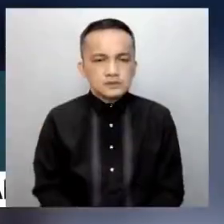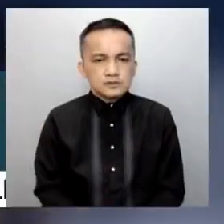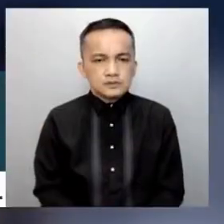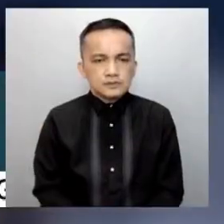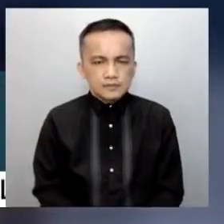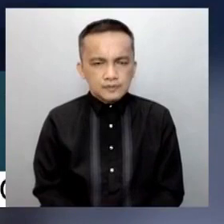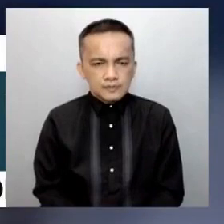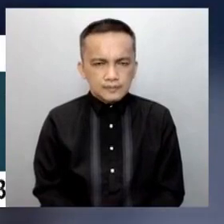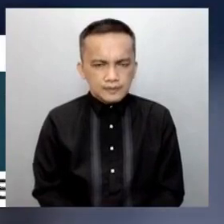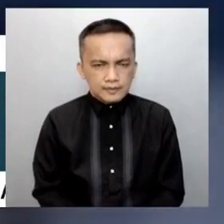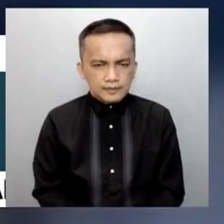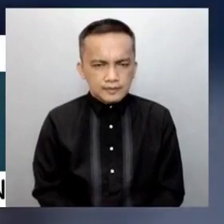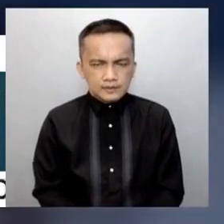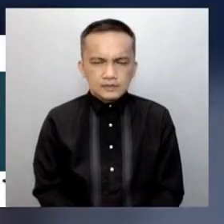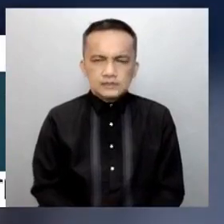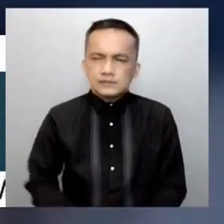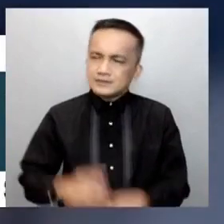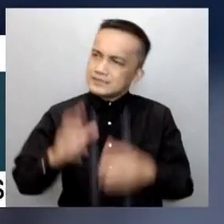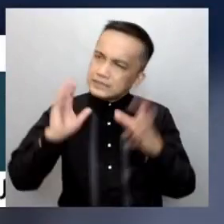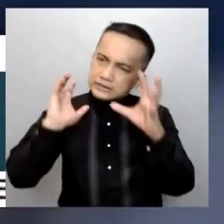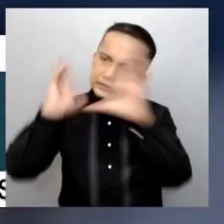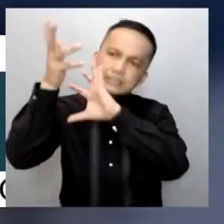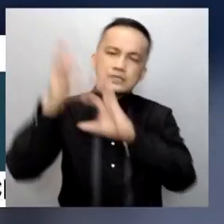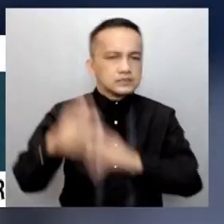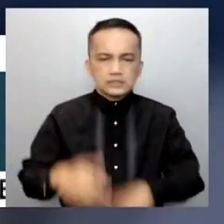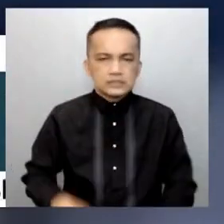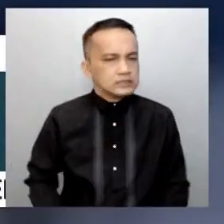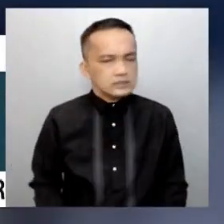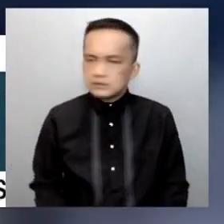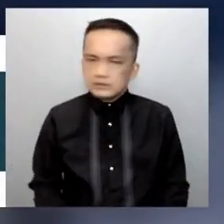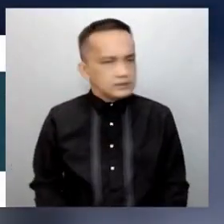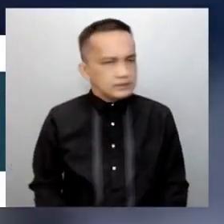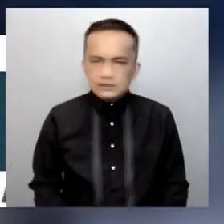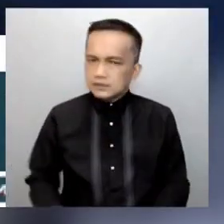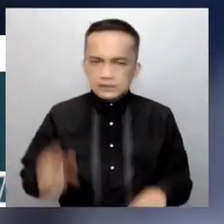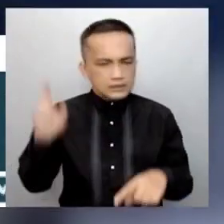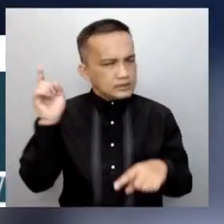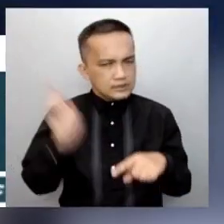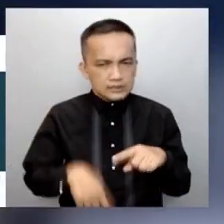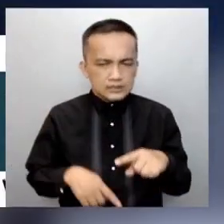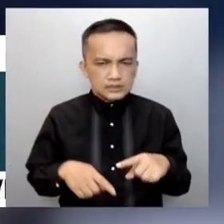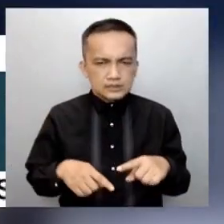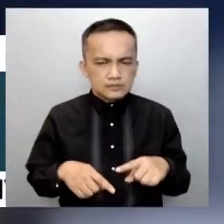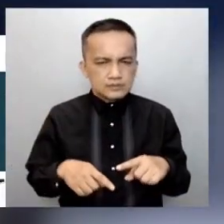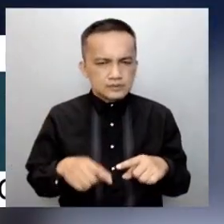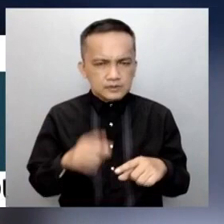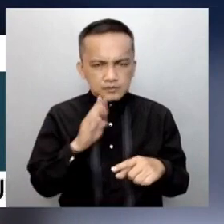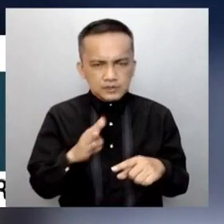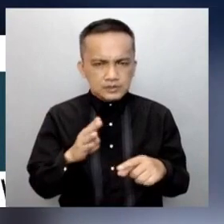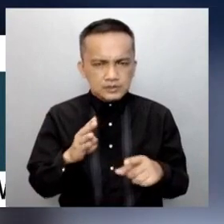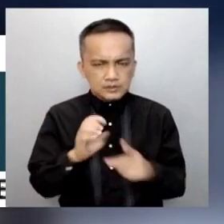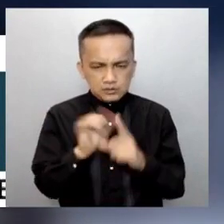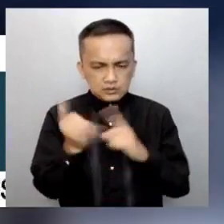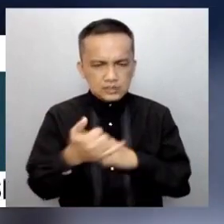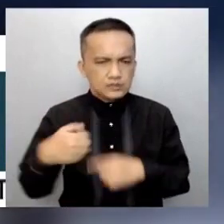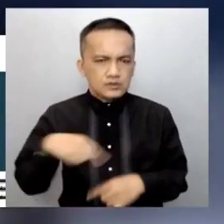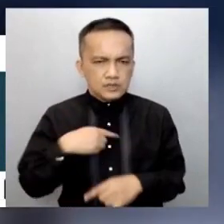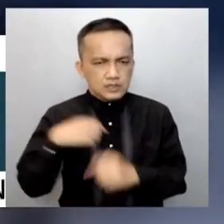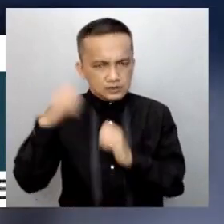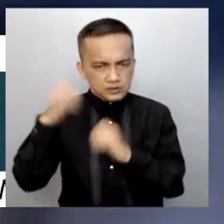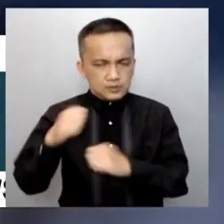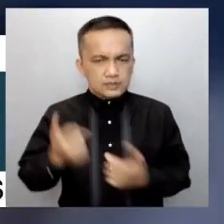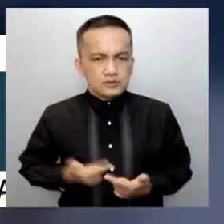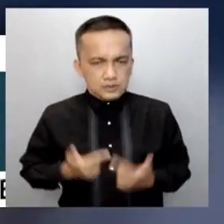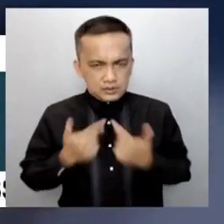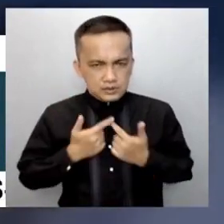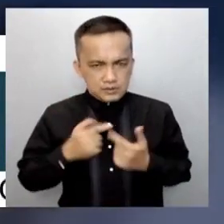This is insanity. This cannot be the society that we are expected to live in. We have to